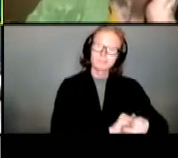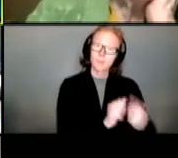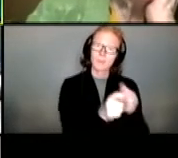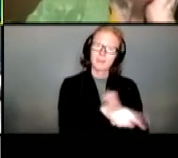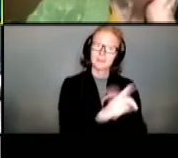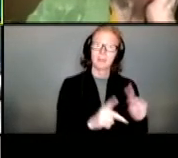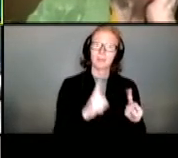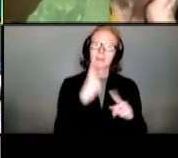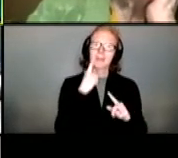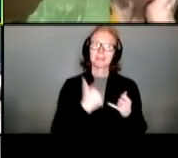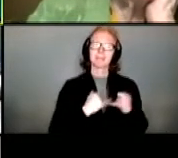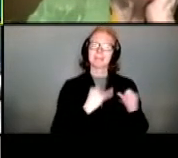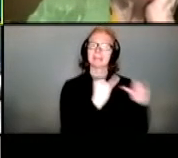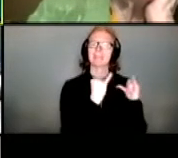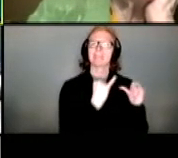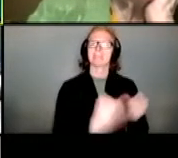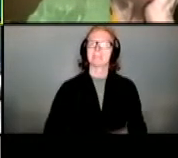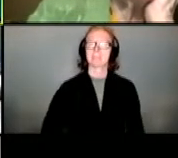us.